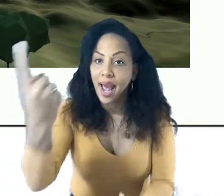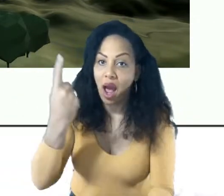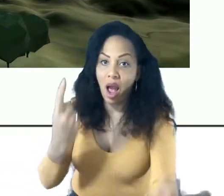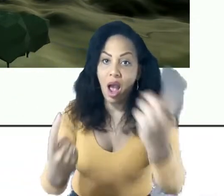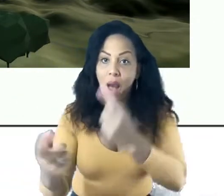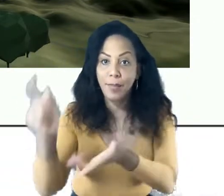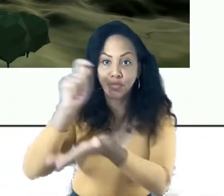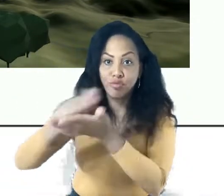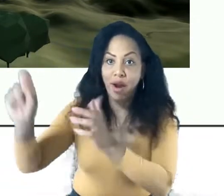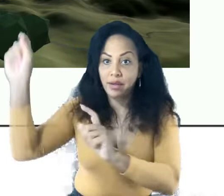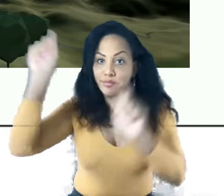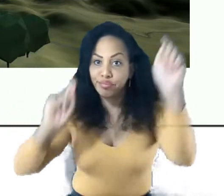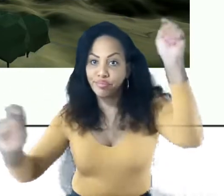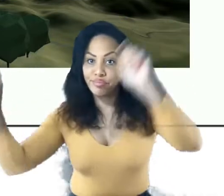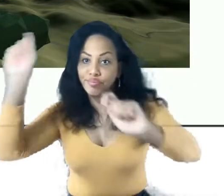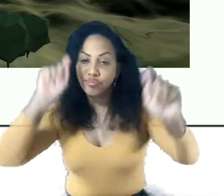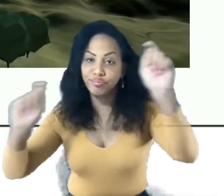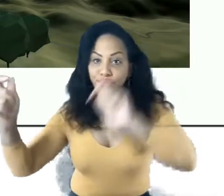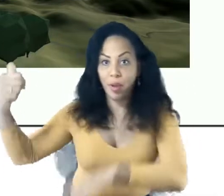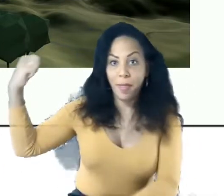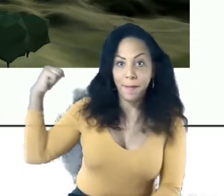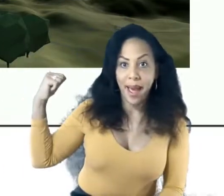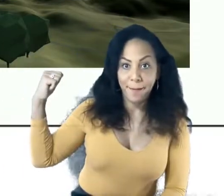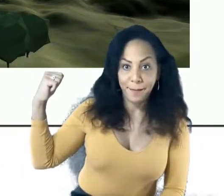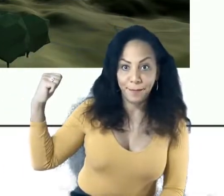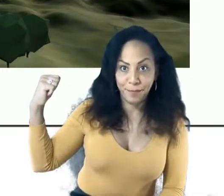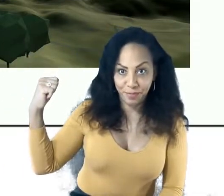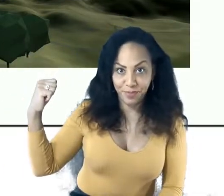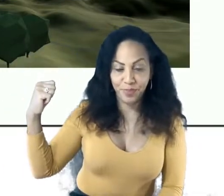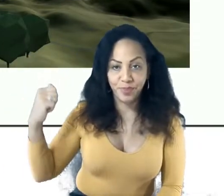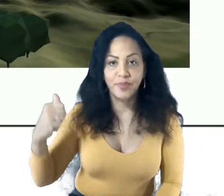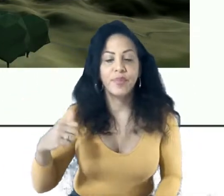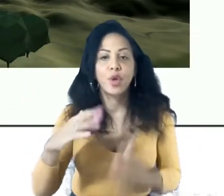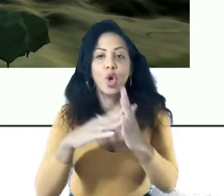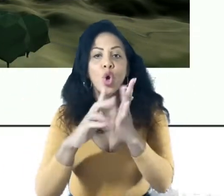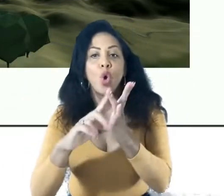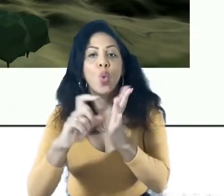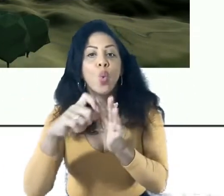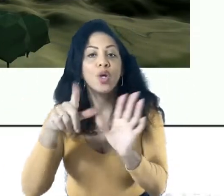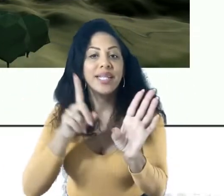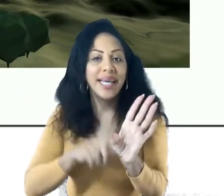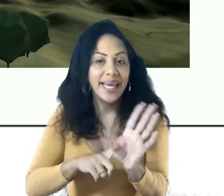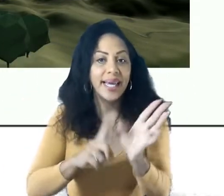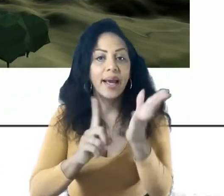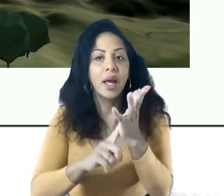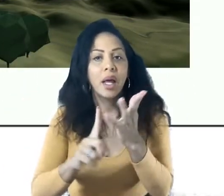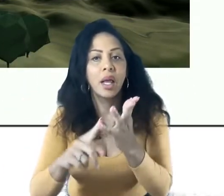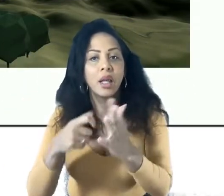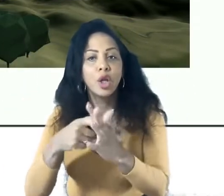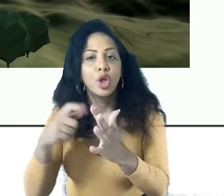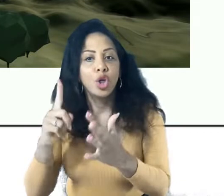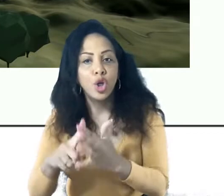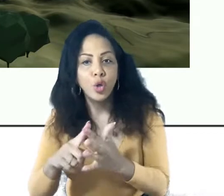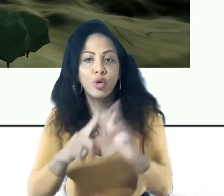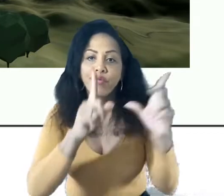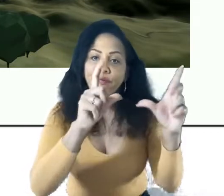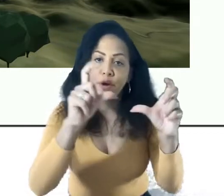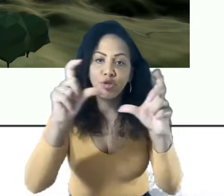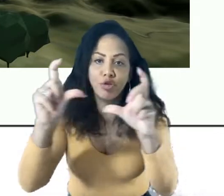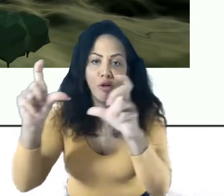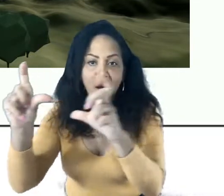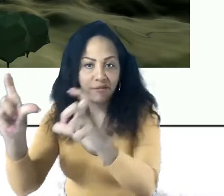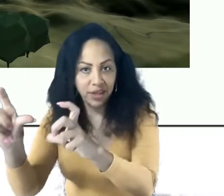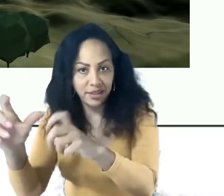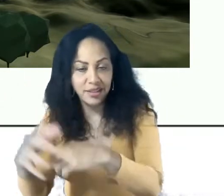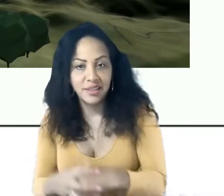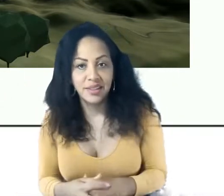working with, photographed this map. And then someone asked me, how did you make it interactive? And I said, they put it through